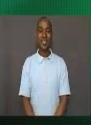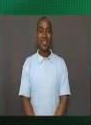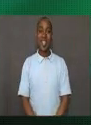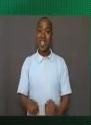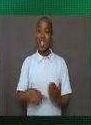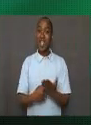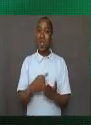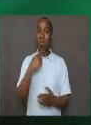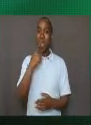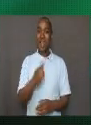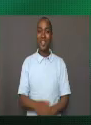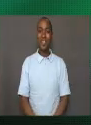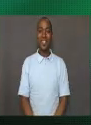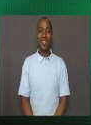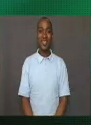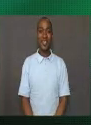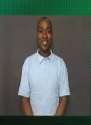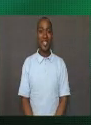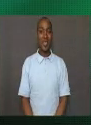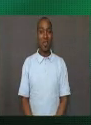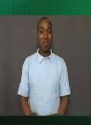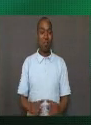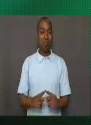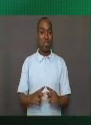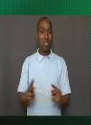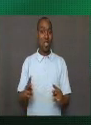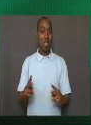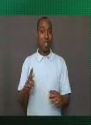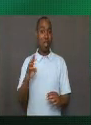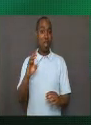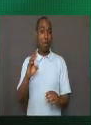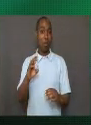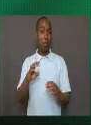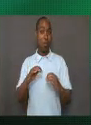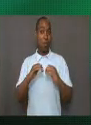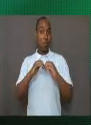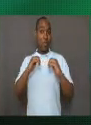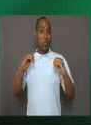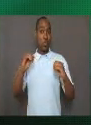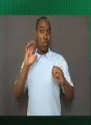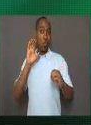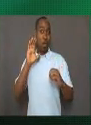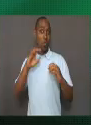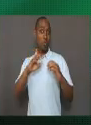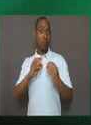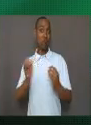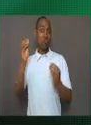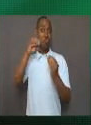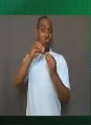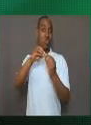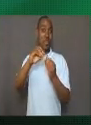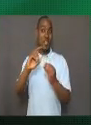This means that the greater the resolving power of the microscope, the